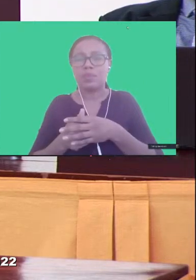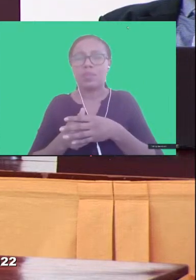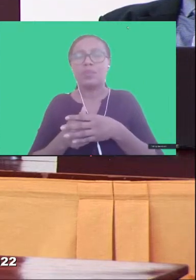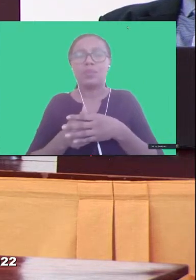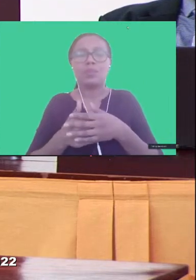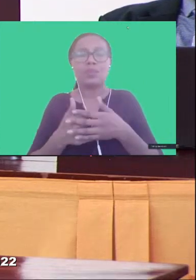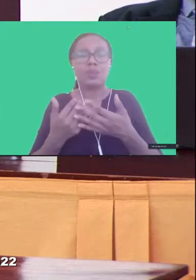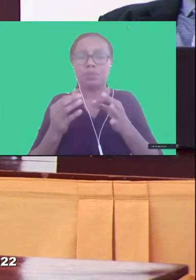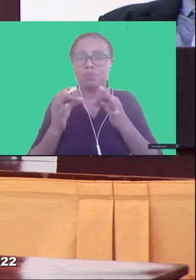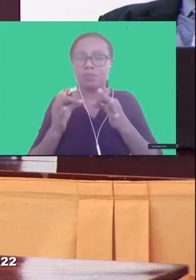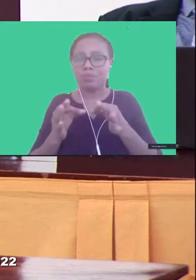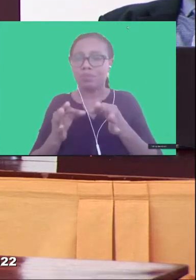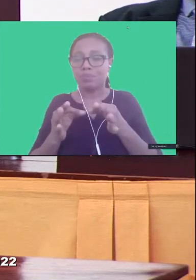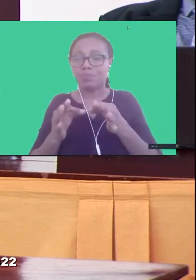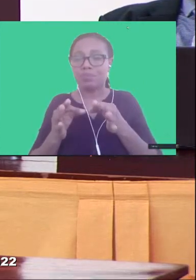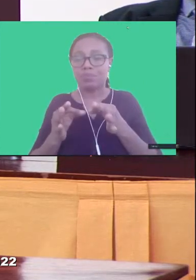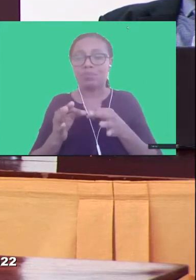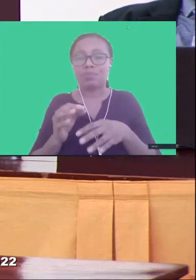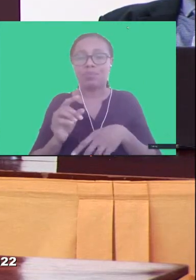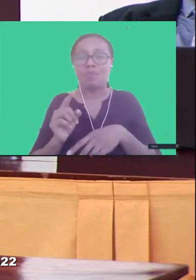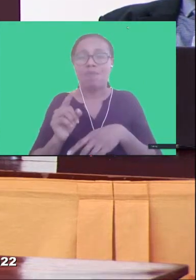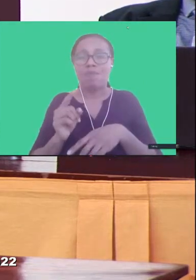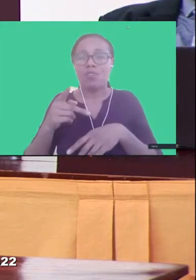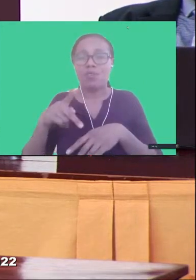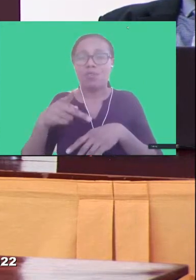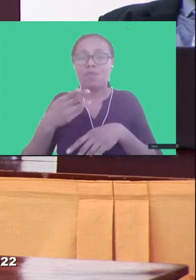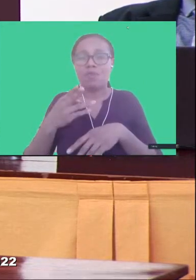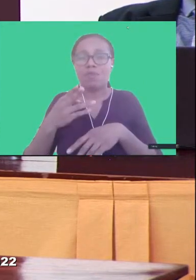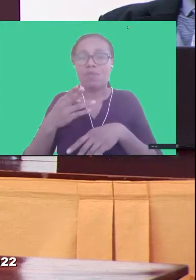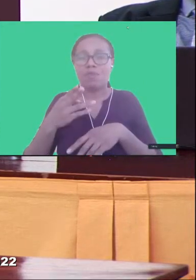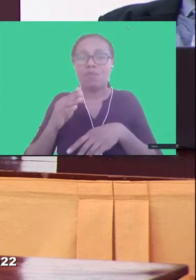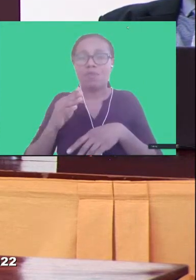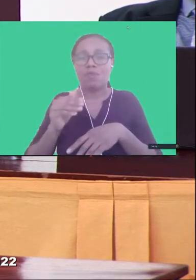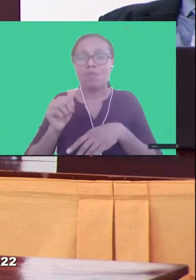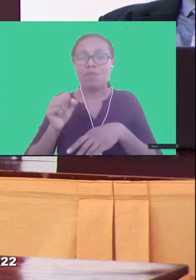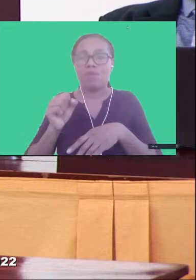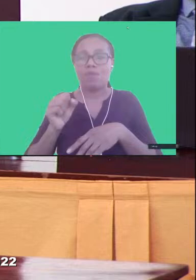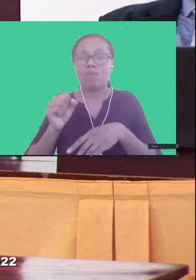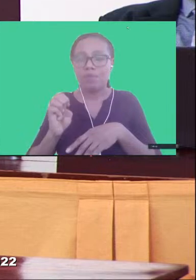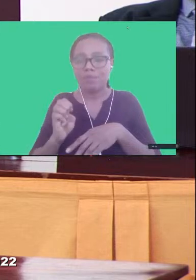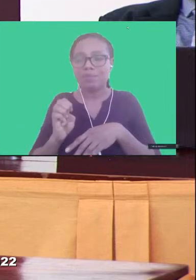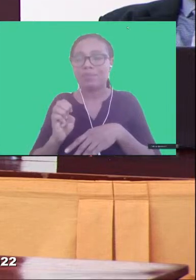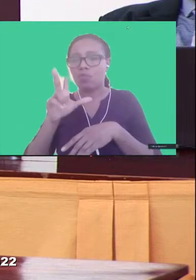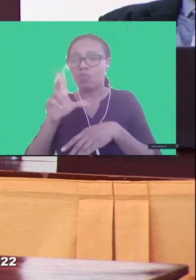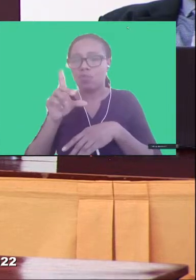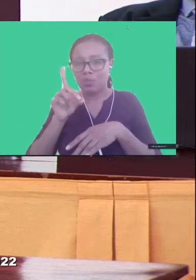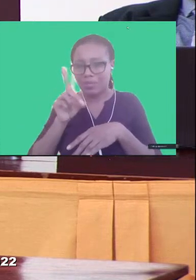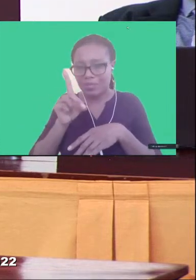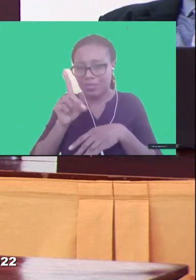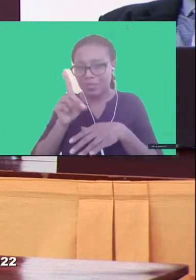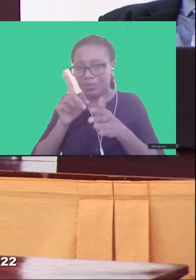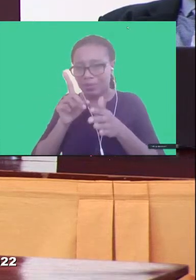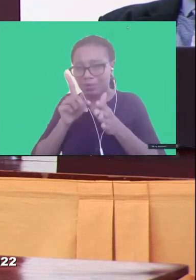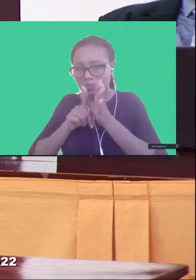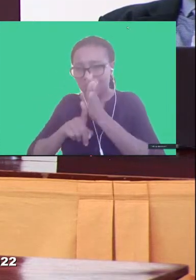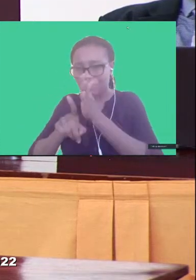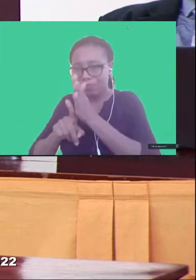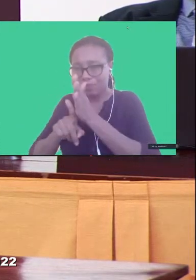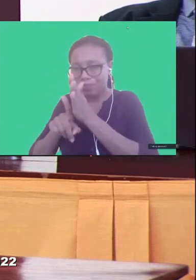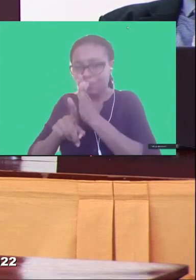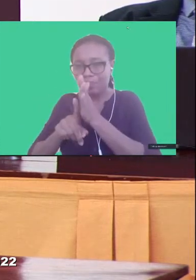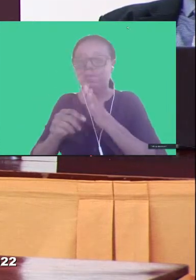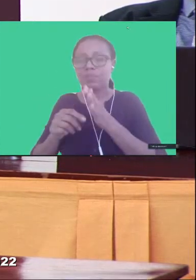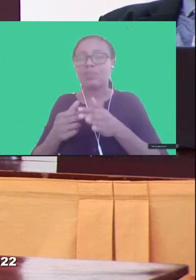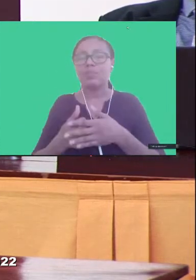of the benefits that's come out of the negotiations over the last year. So prior to commencing exploration work, we